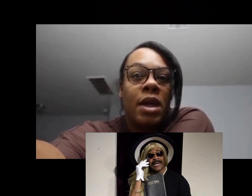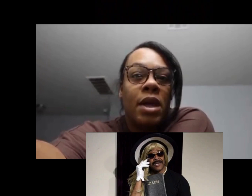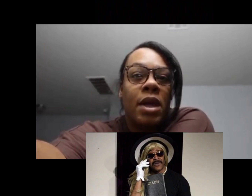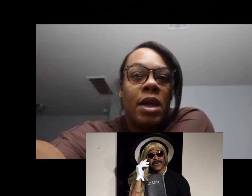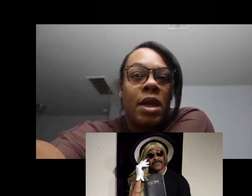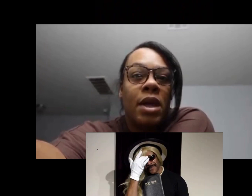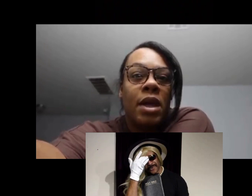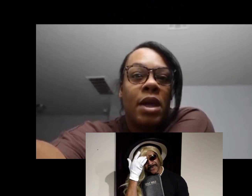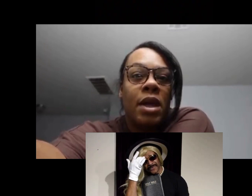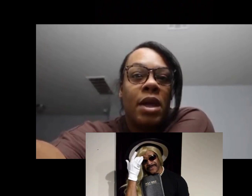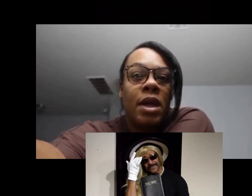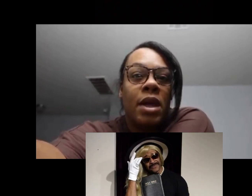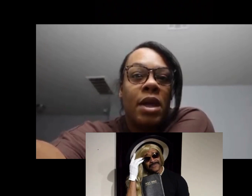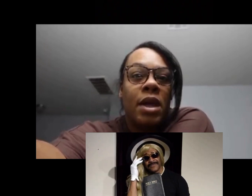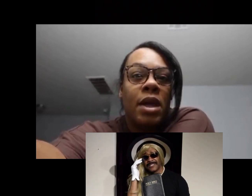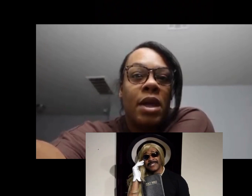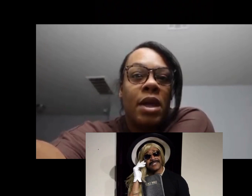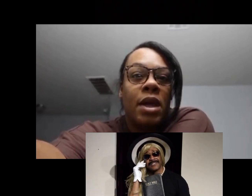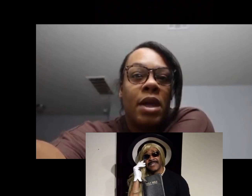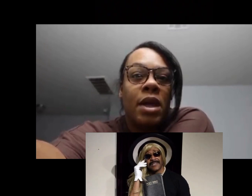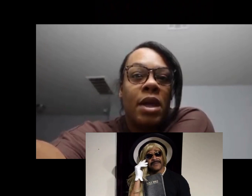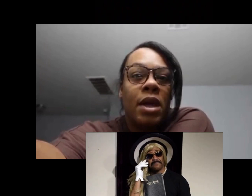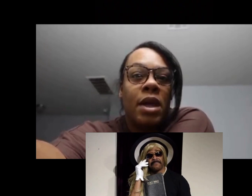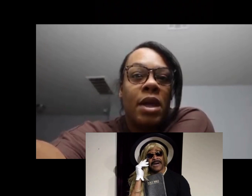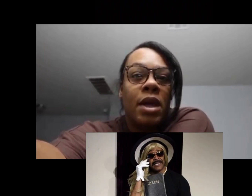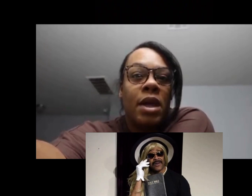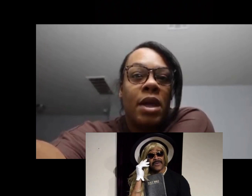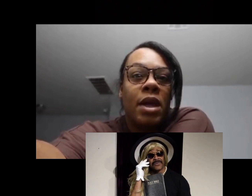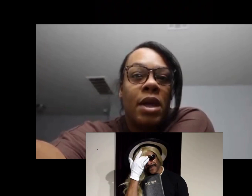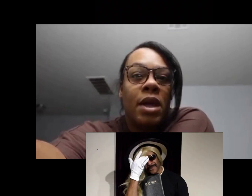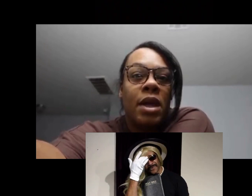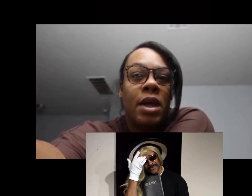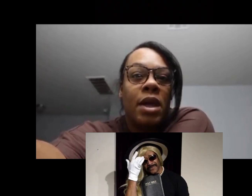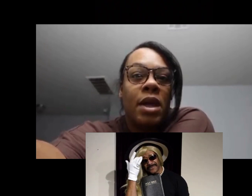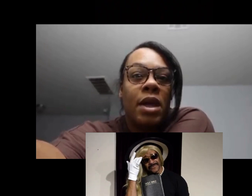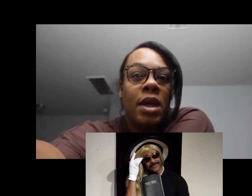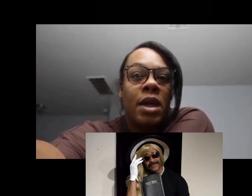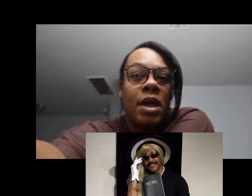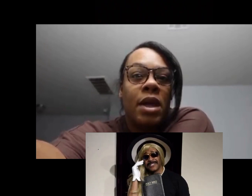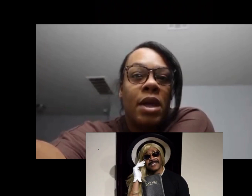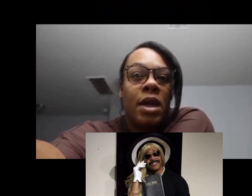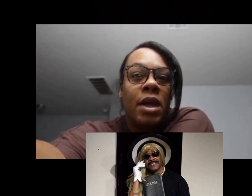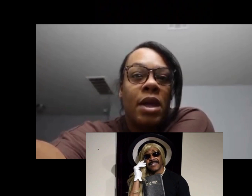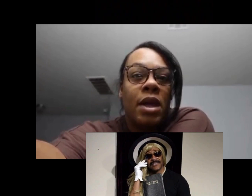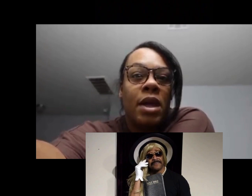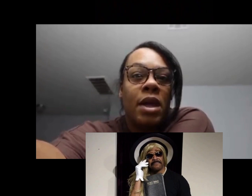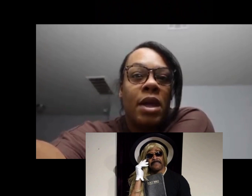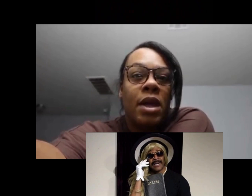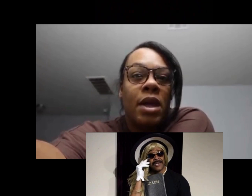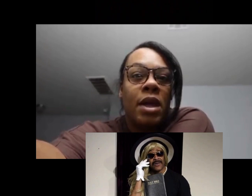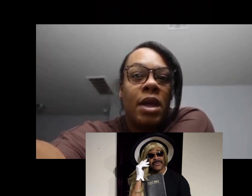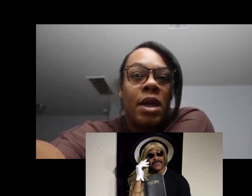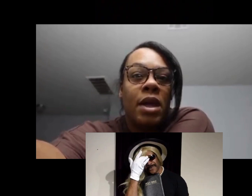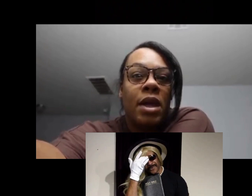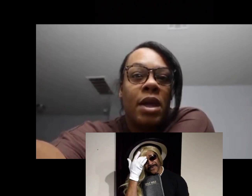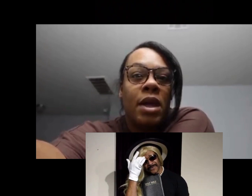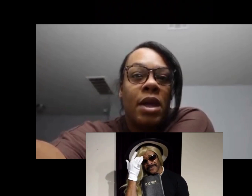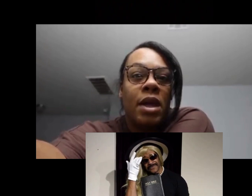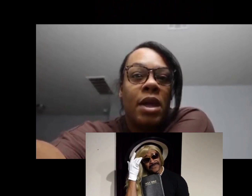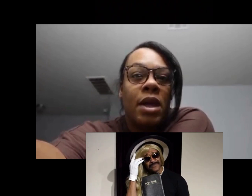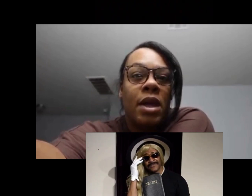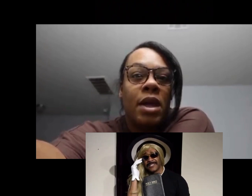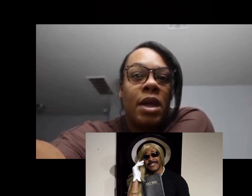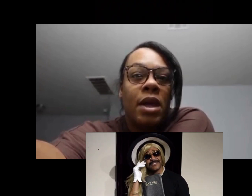Welcome back to Lenny's TV. Welcome back to Lenny's TV. Welcome back, you guys. Happy Friday. I hope y'all have a blessed